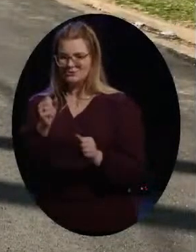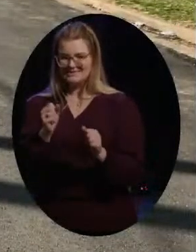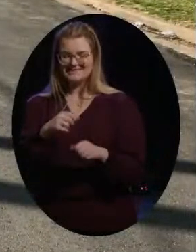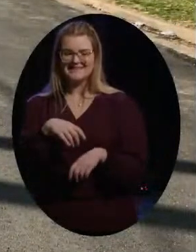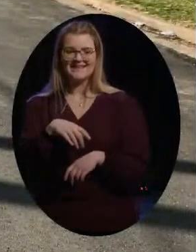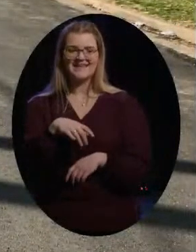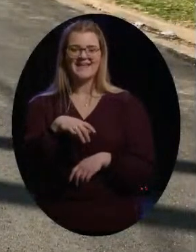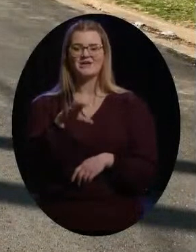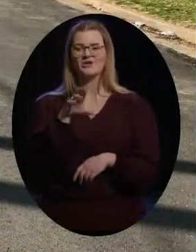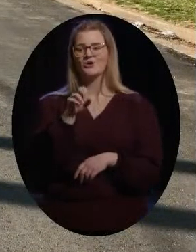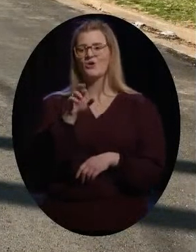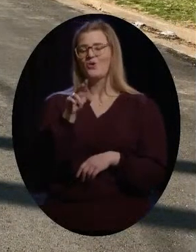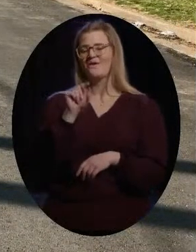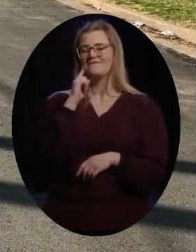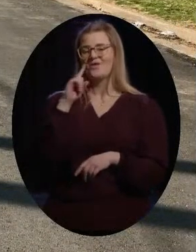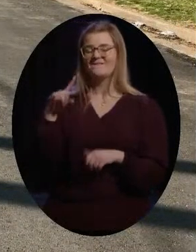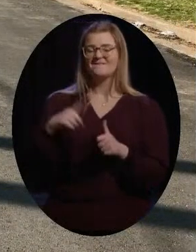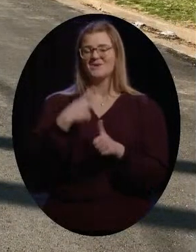years.